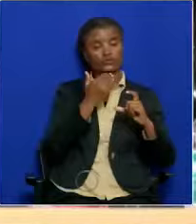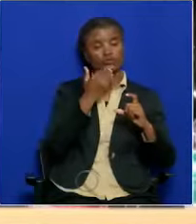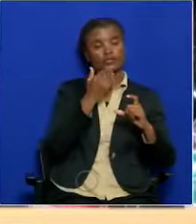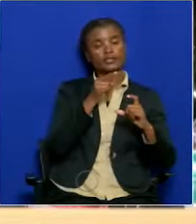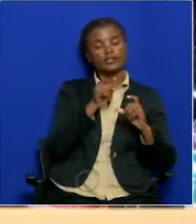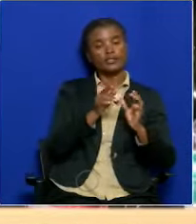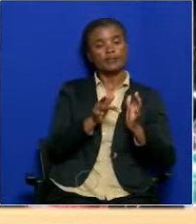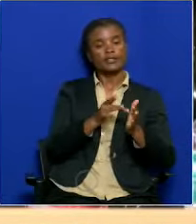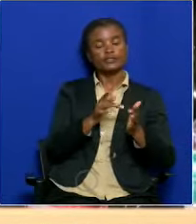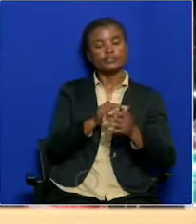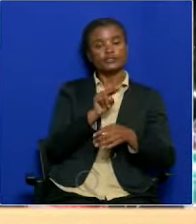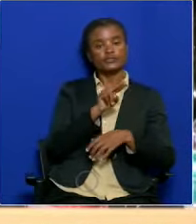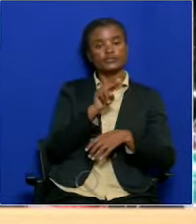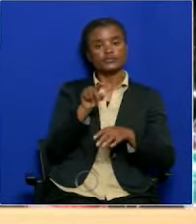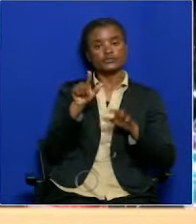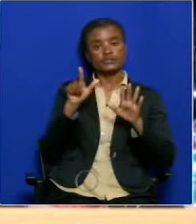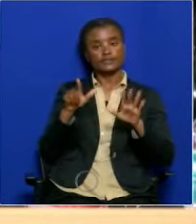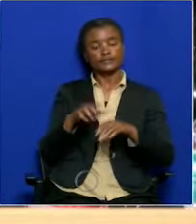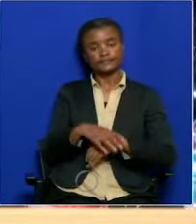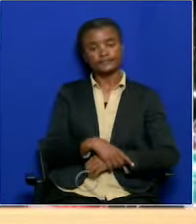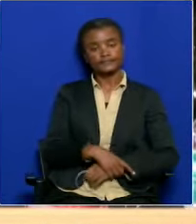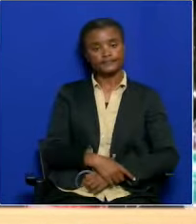227.